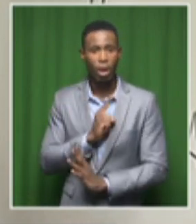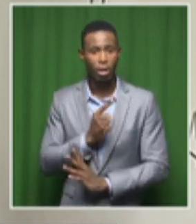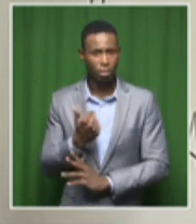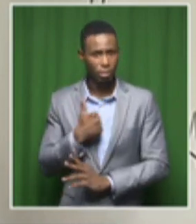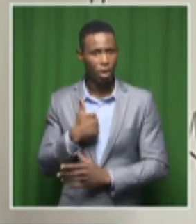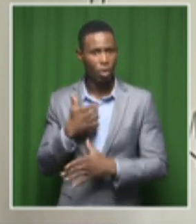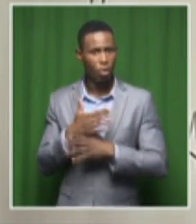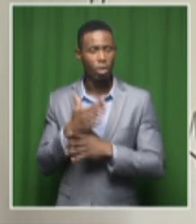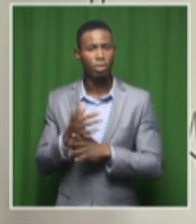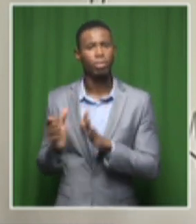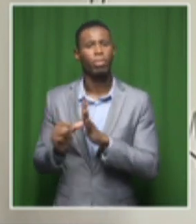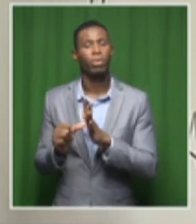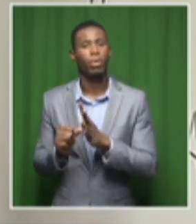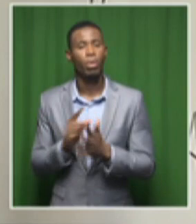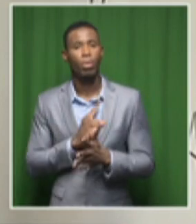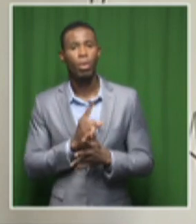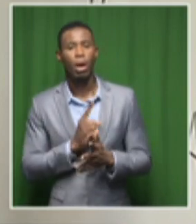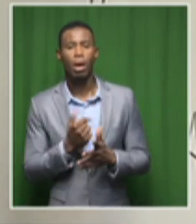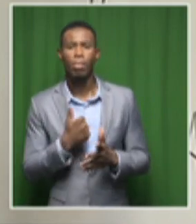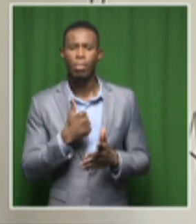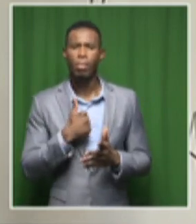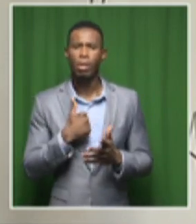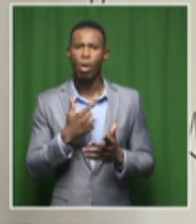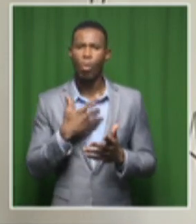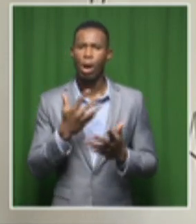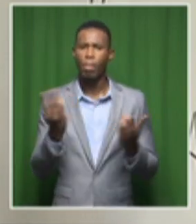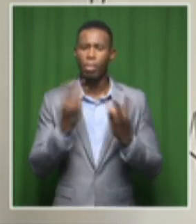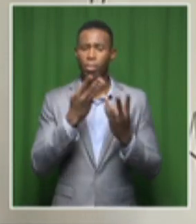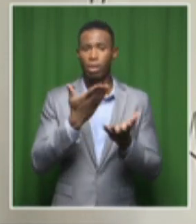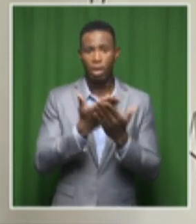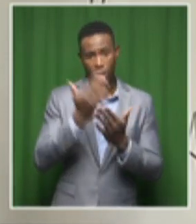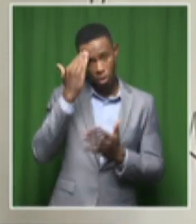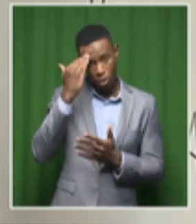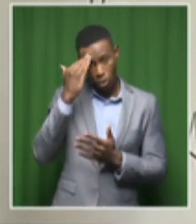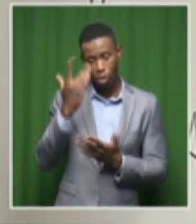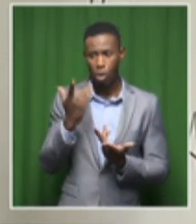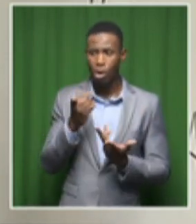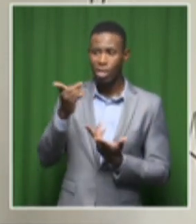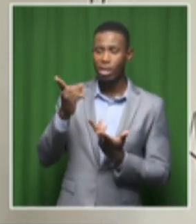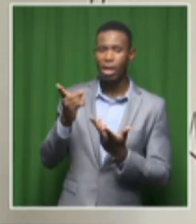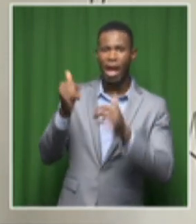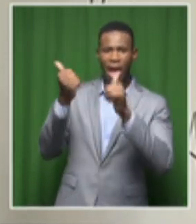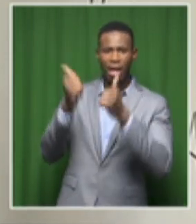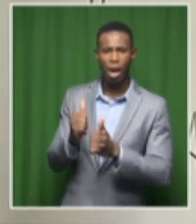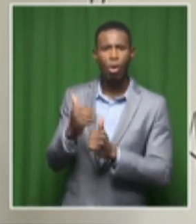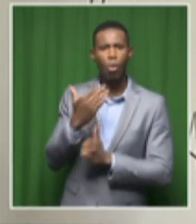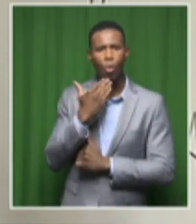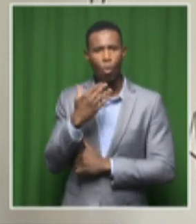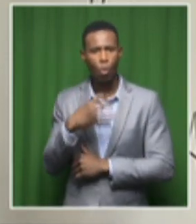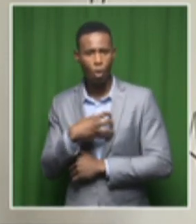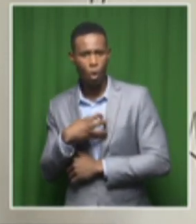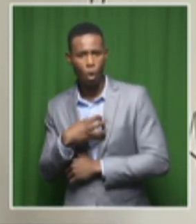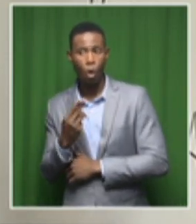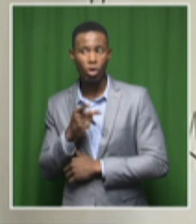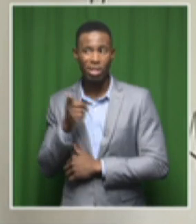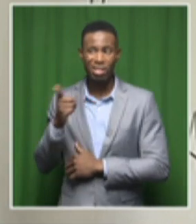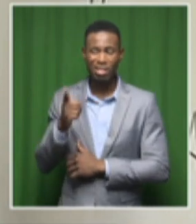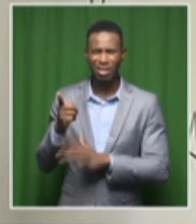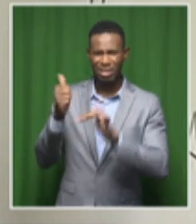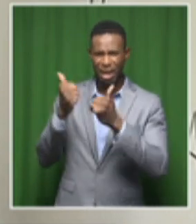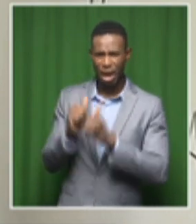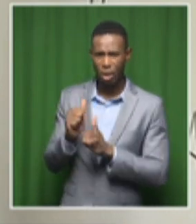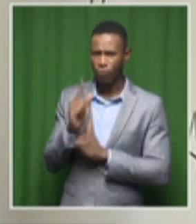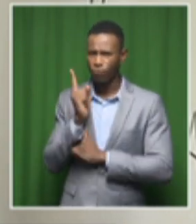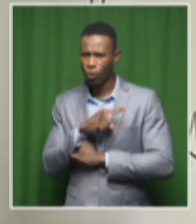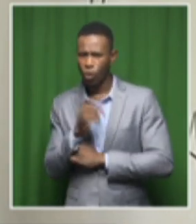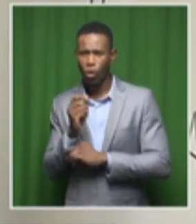that people know who is the owner of this account and whether it's a spam account or not. So basically, it's not a